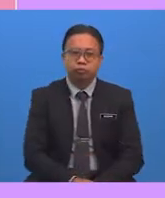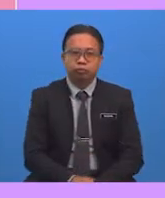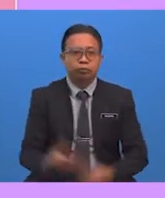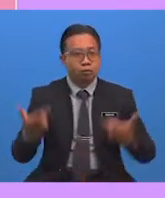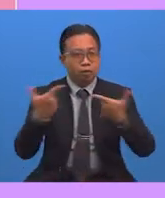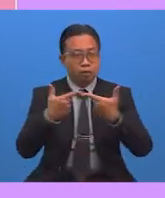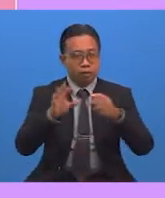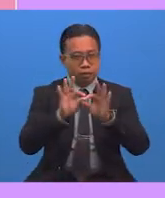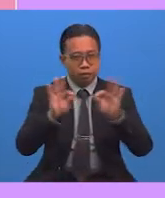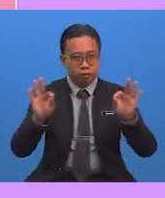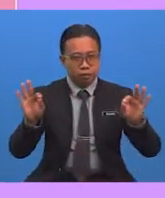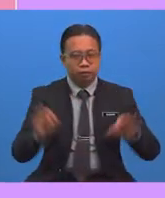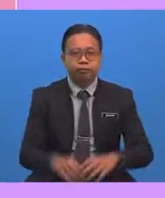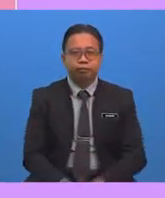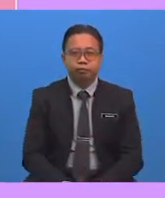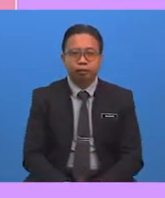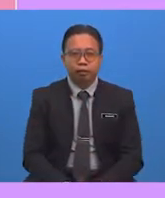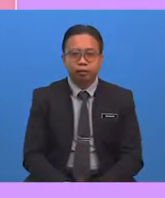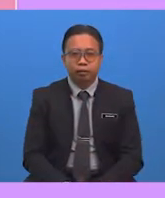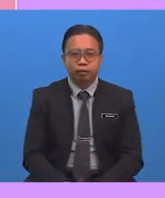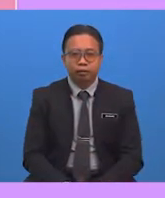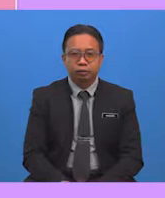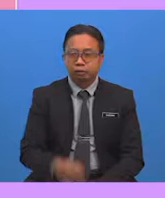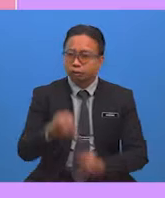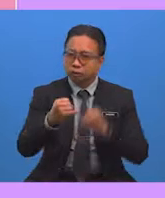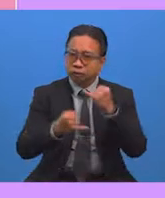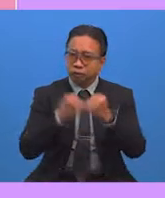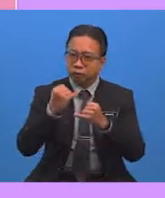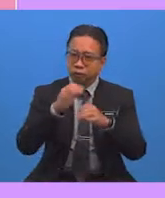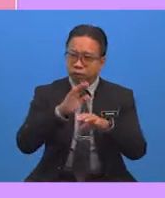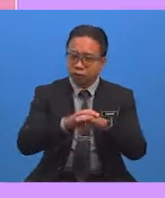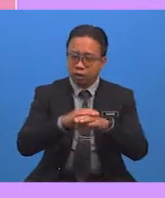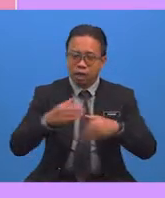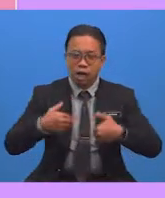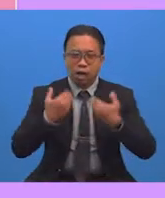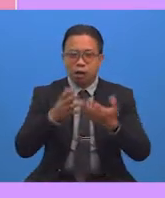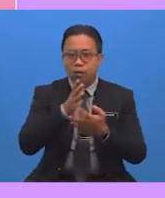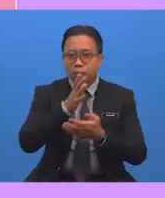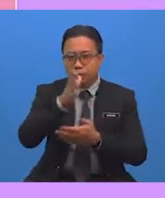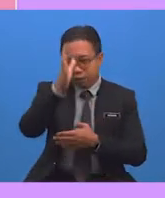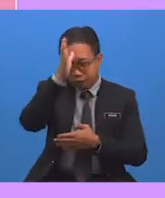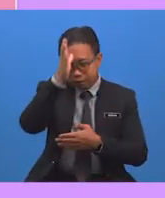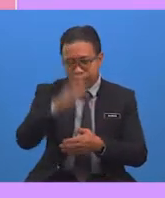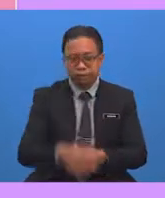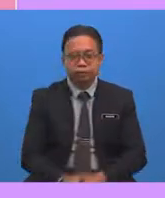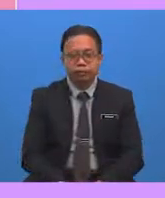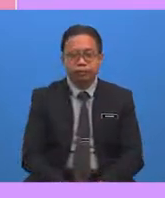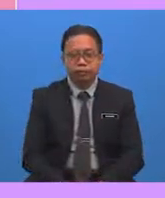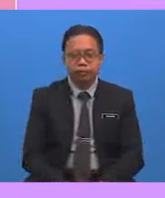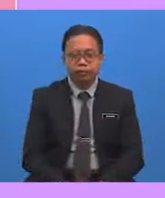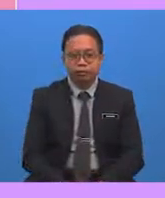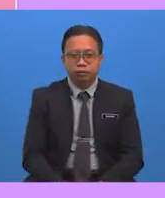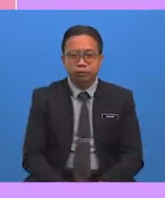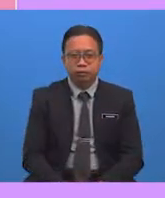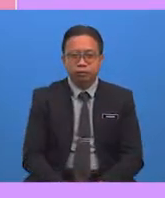Linking sentence: success depends on how parents nurture the personality